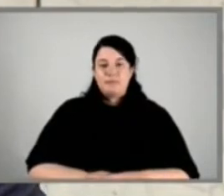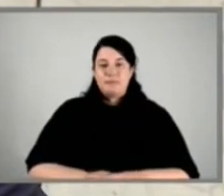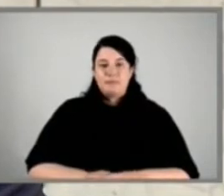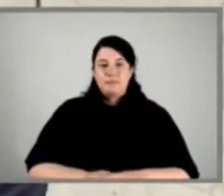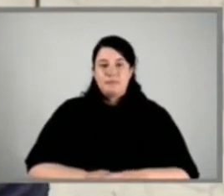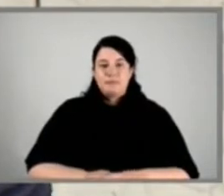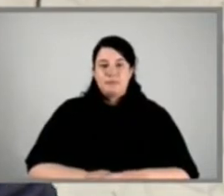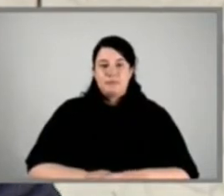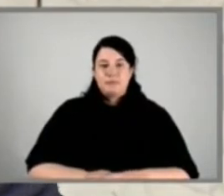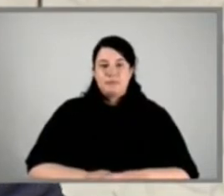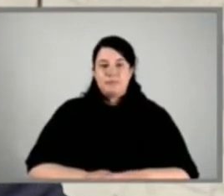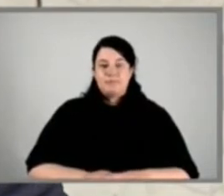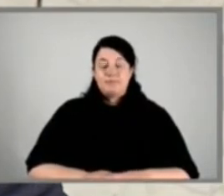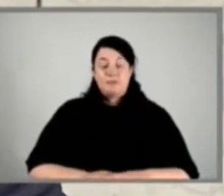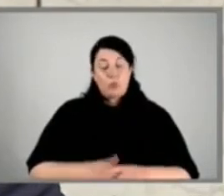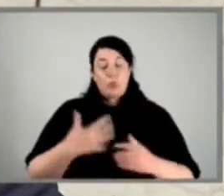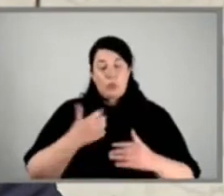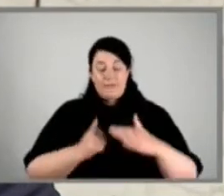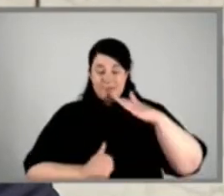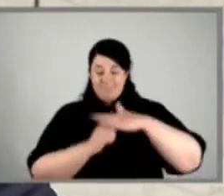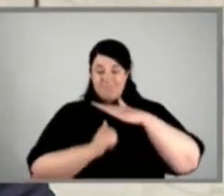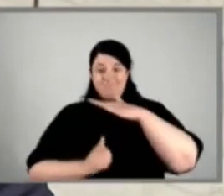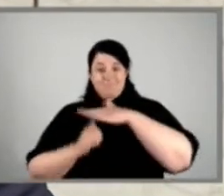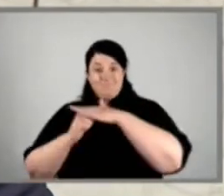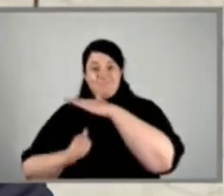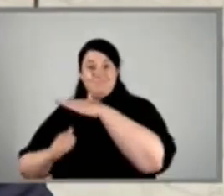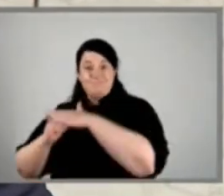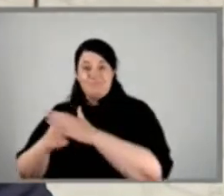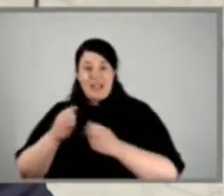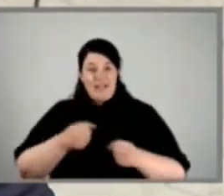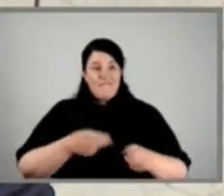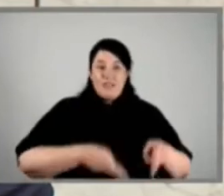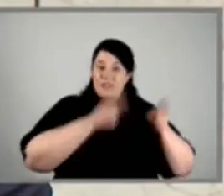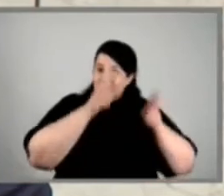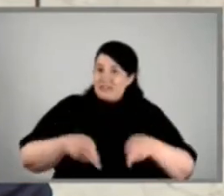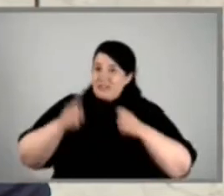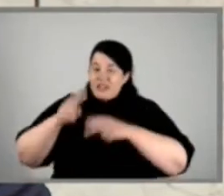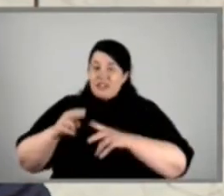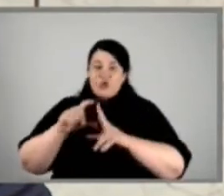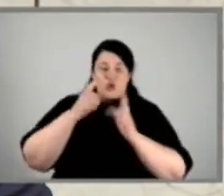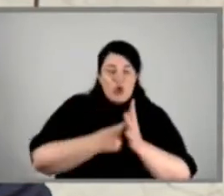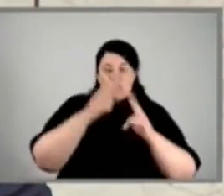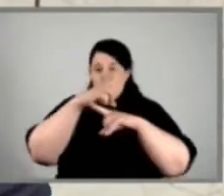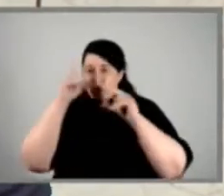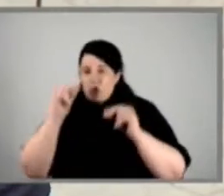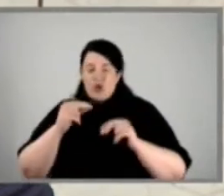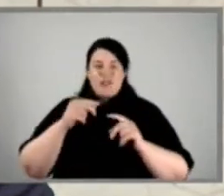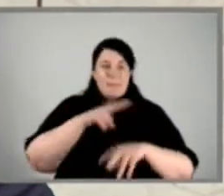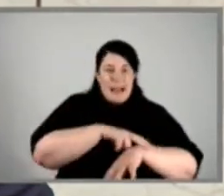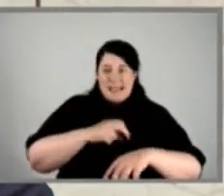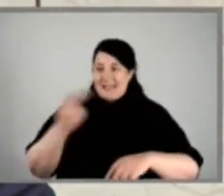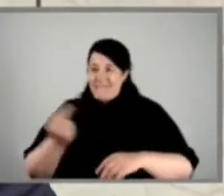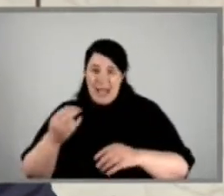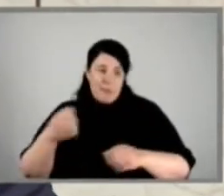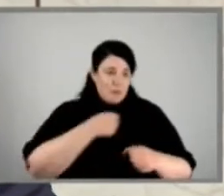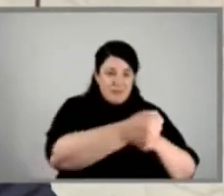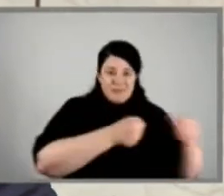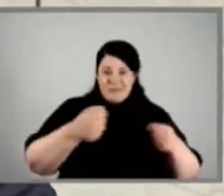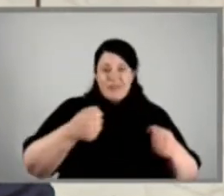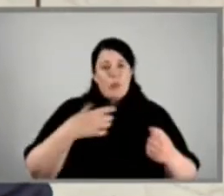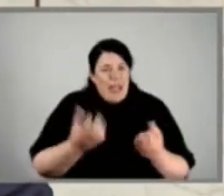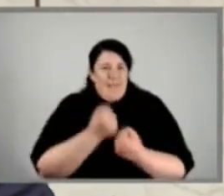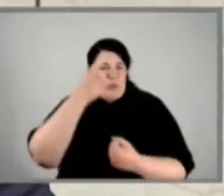by the amount of quarantine that exists at a state and territory level, and that's a fact that we have to contend with,